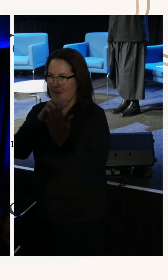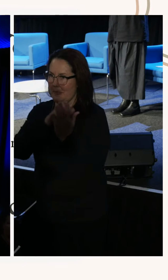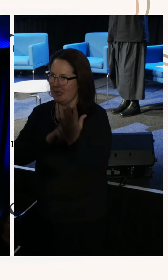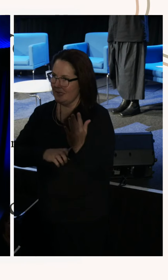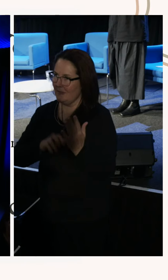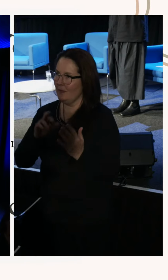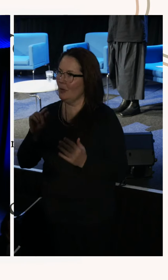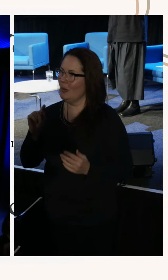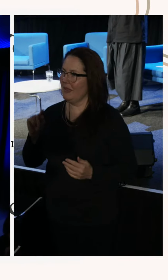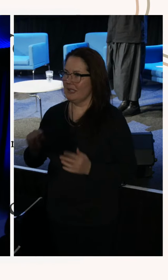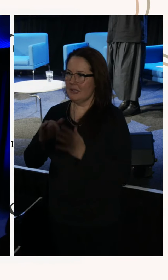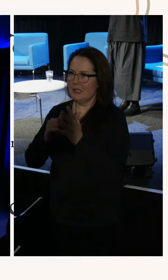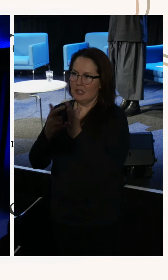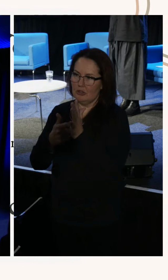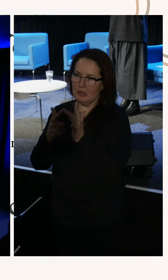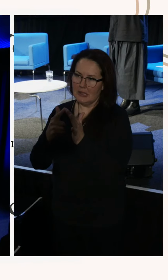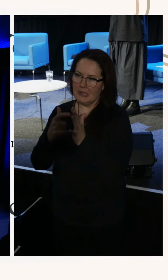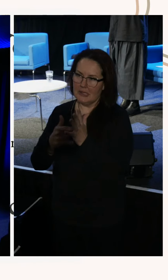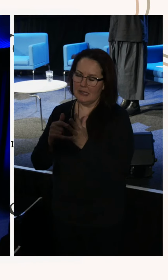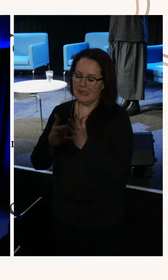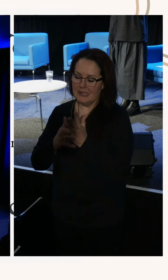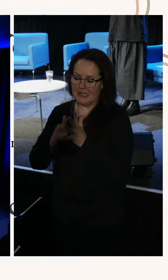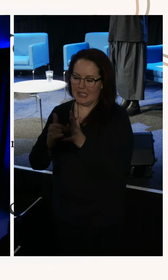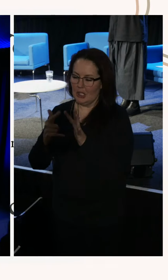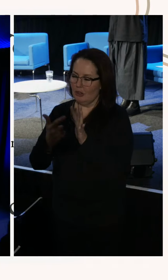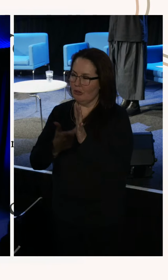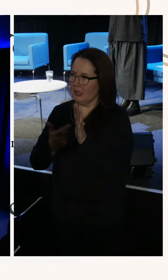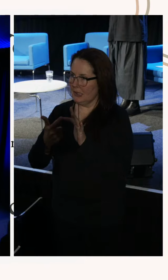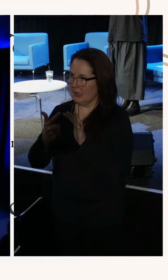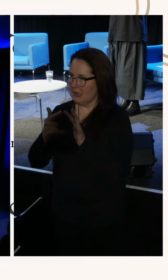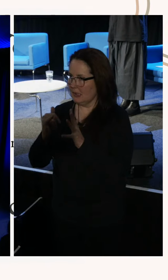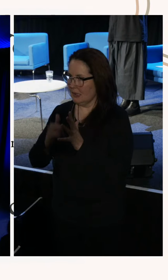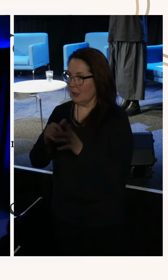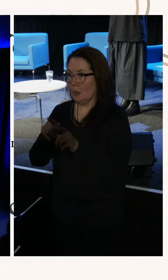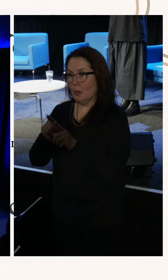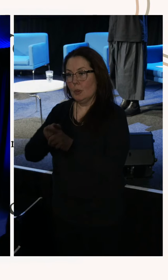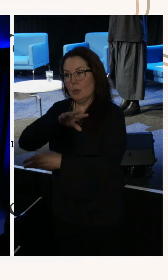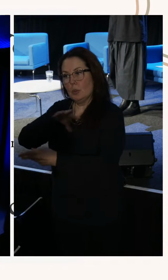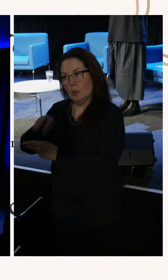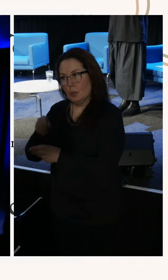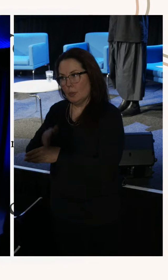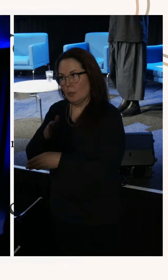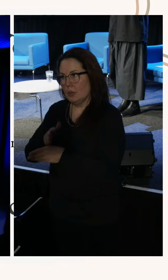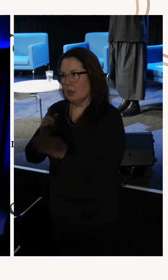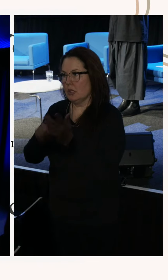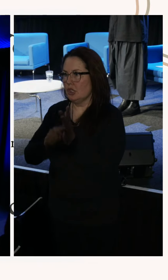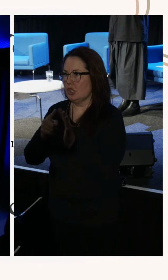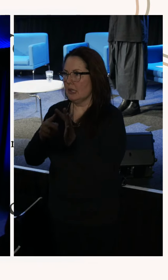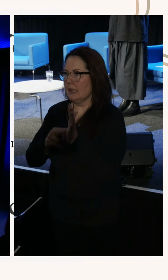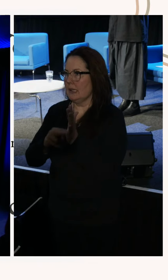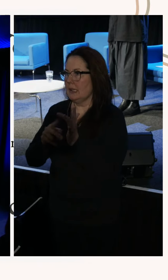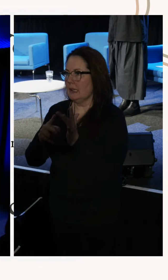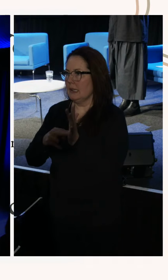this series, which also includes the work of Janine Lane,